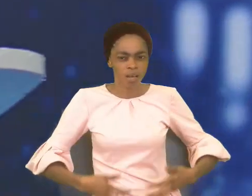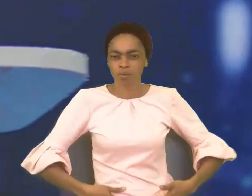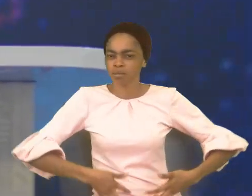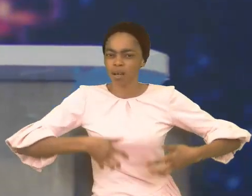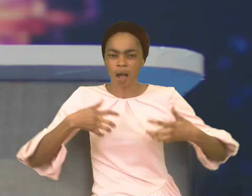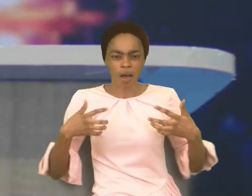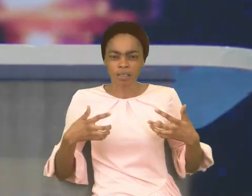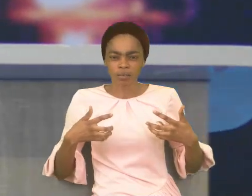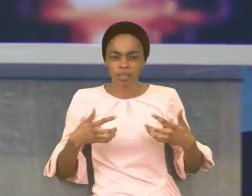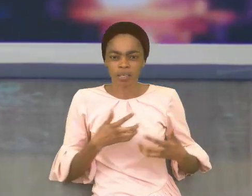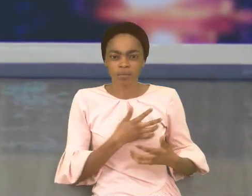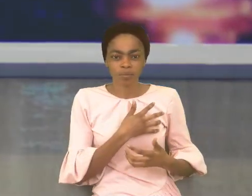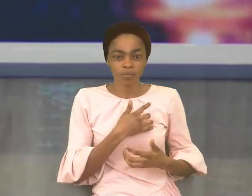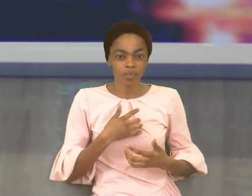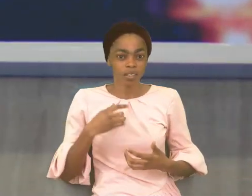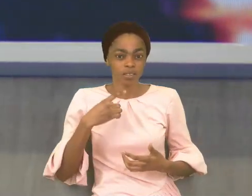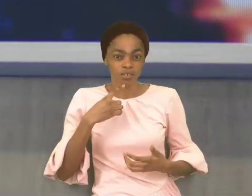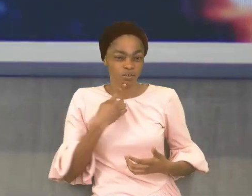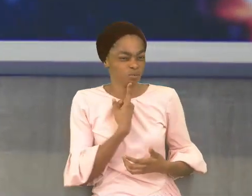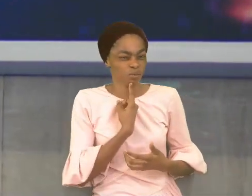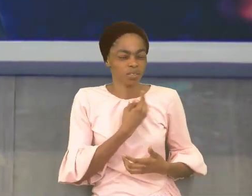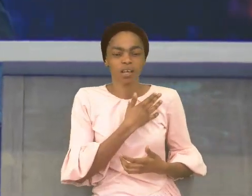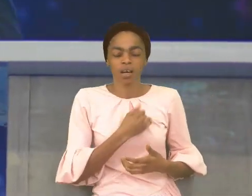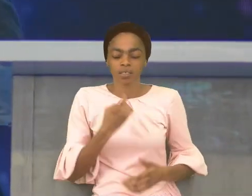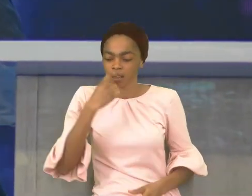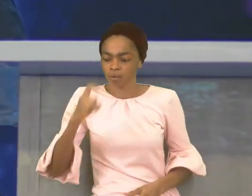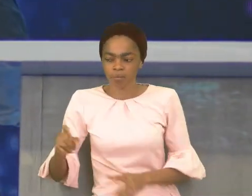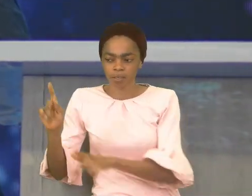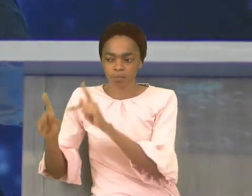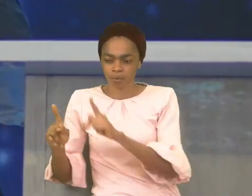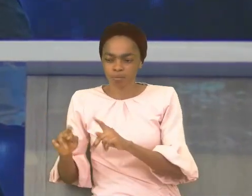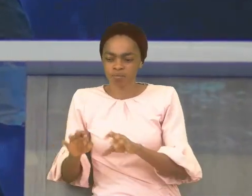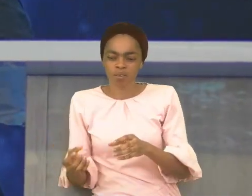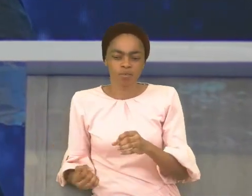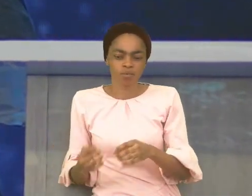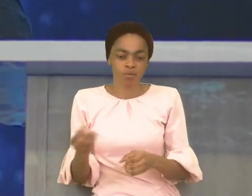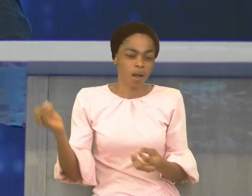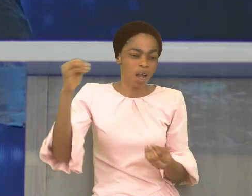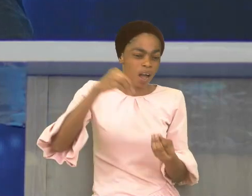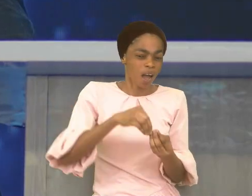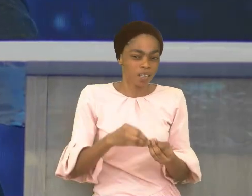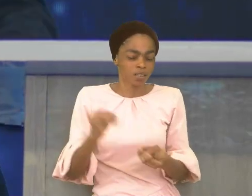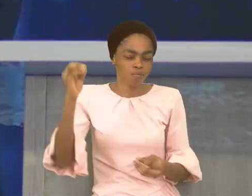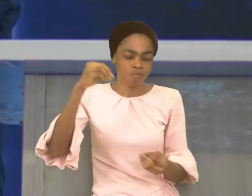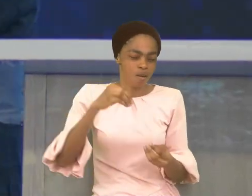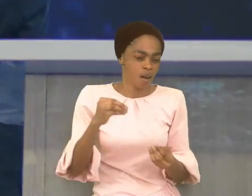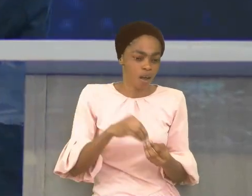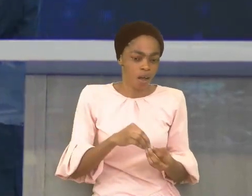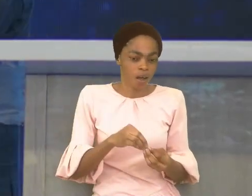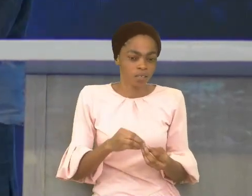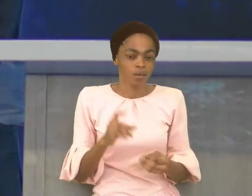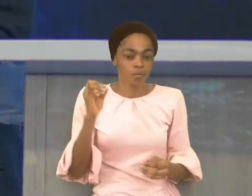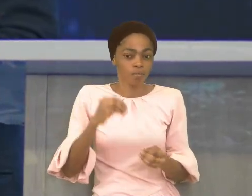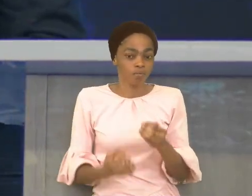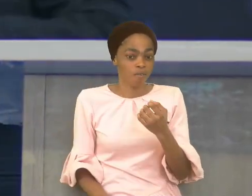to heat the fire, the furnace, 7 times hotter. And then he